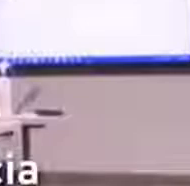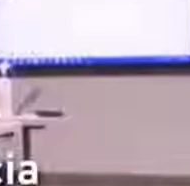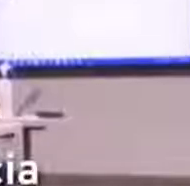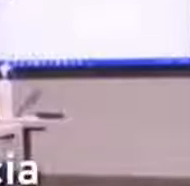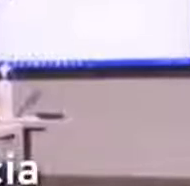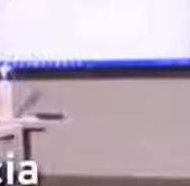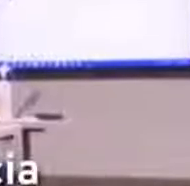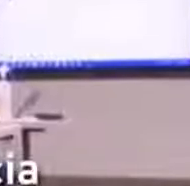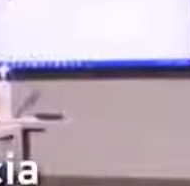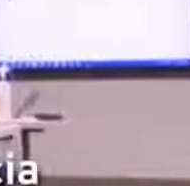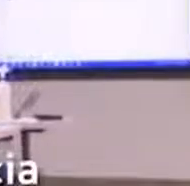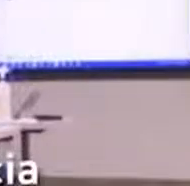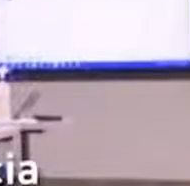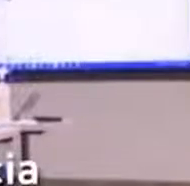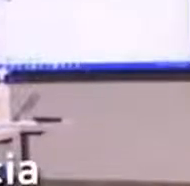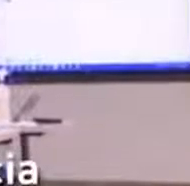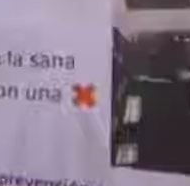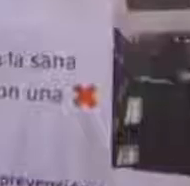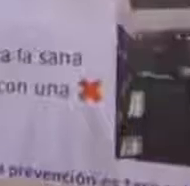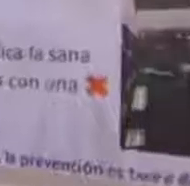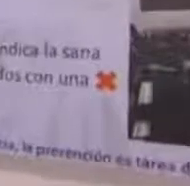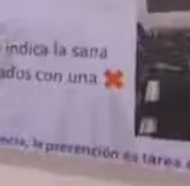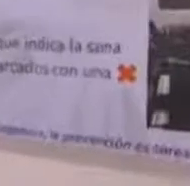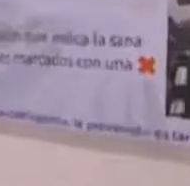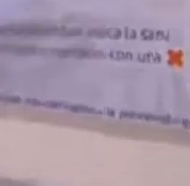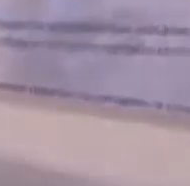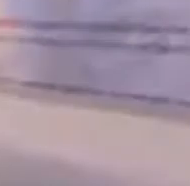social distancing in the offices,